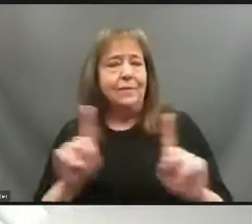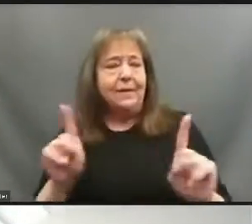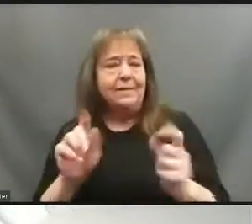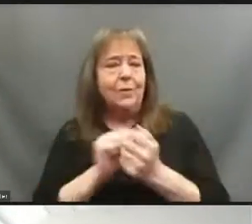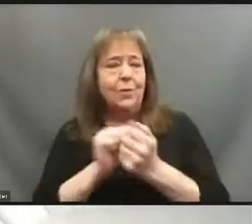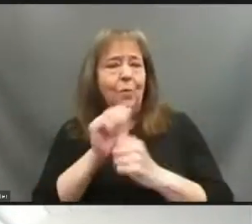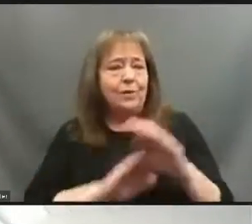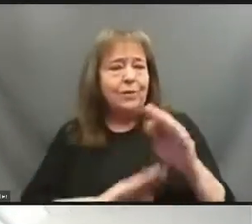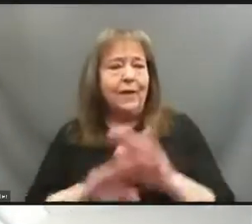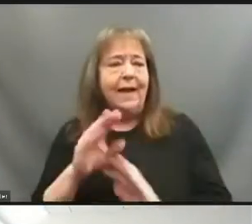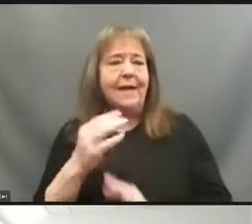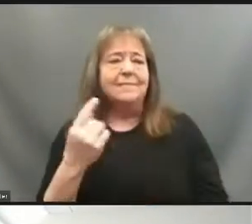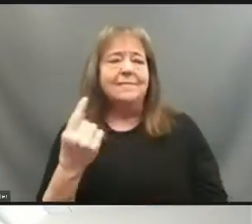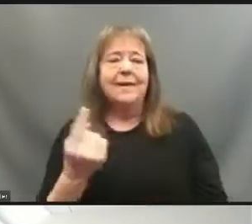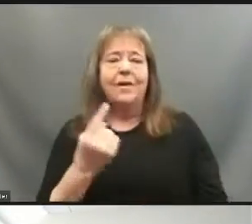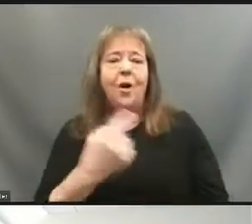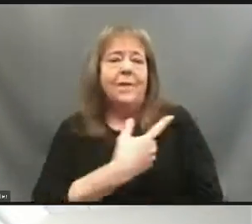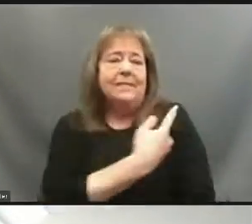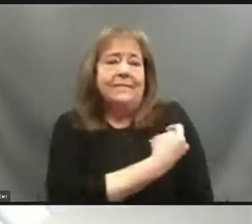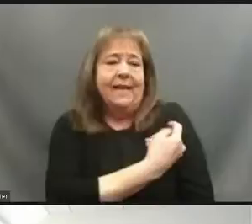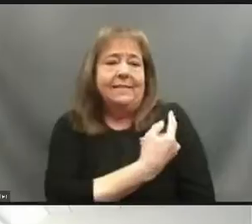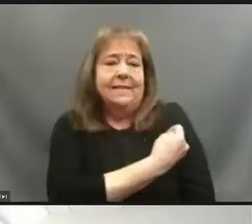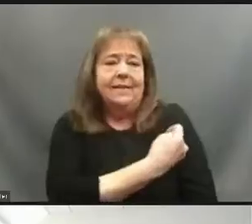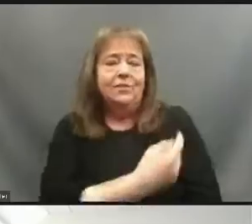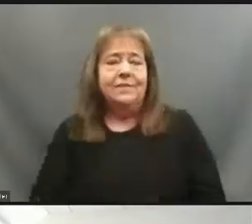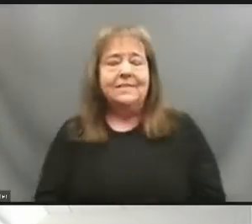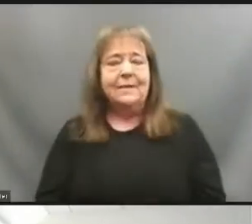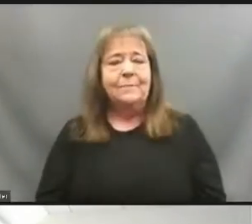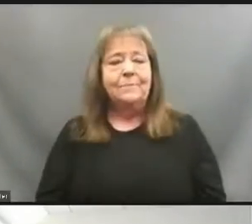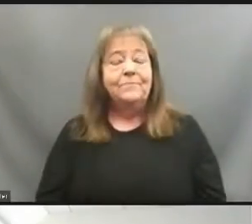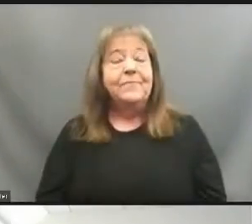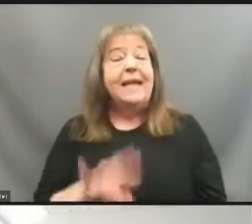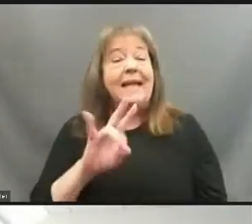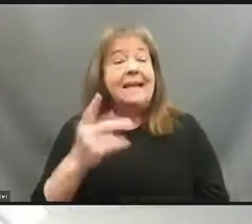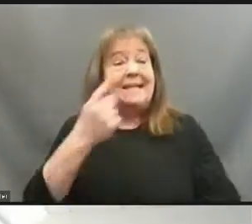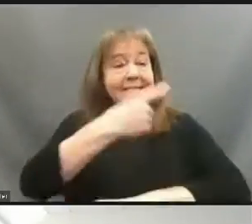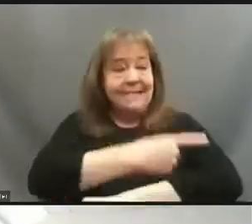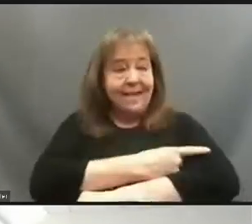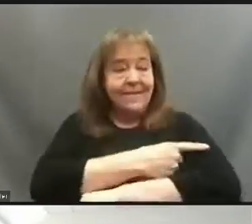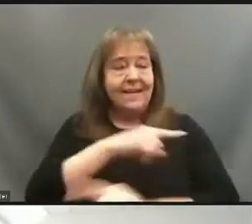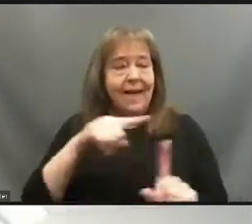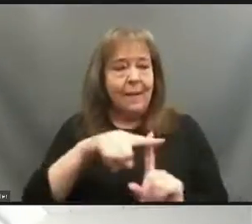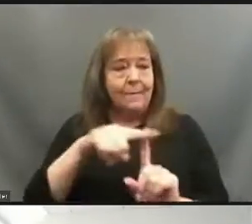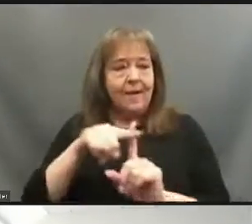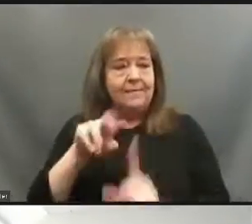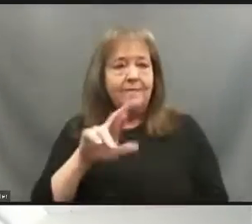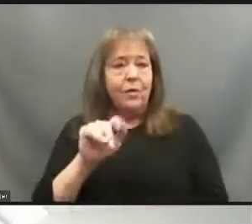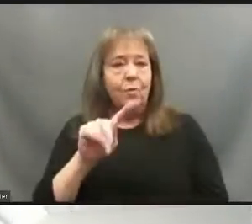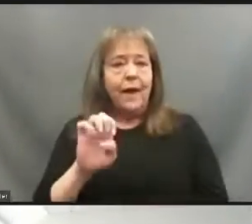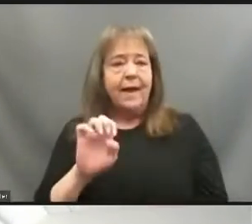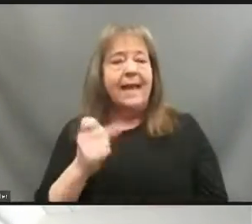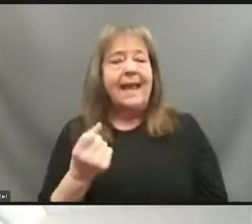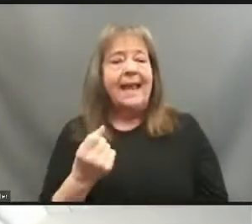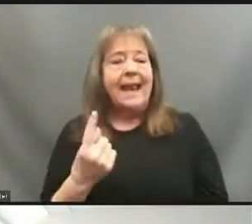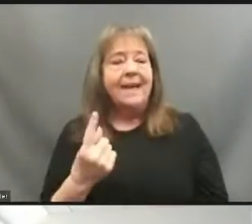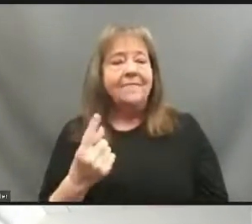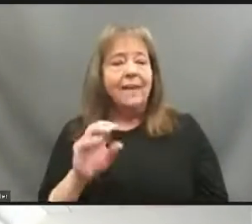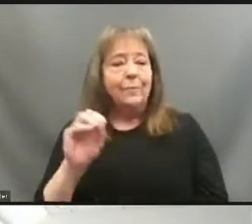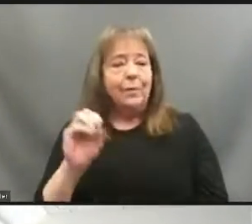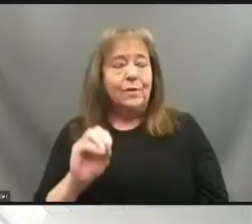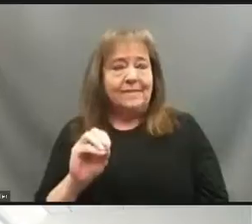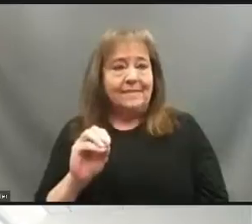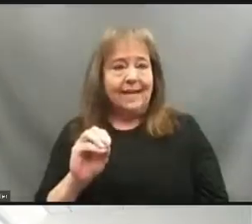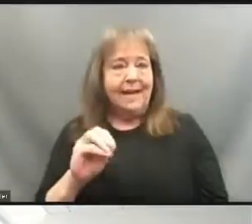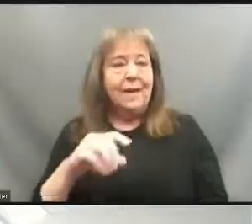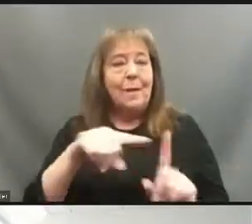and always vaccinations. The 7-day rolling positivity rate is currently at 11%. The